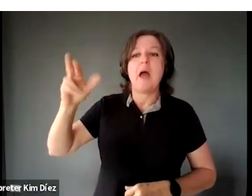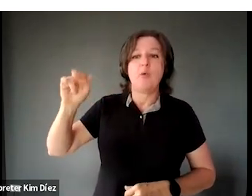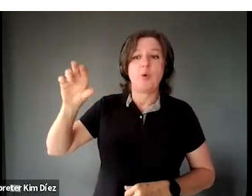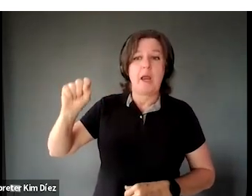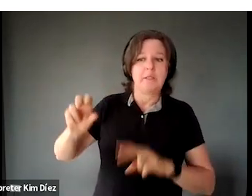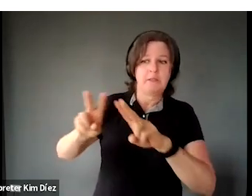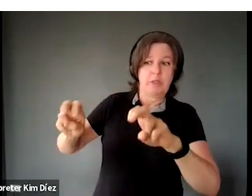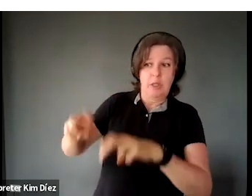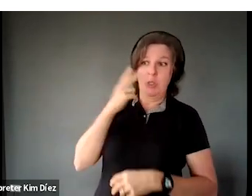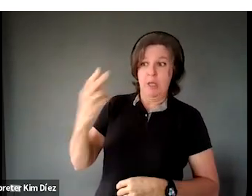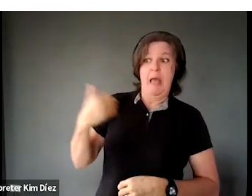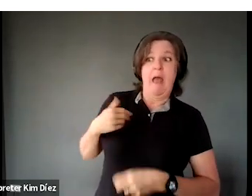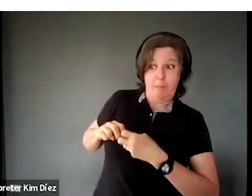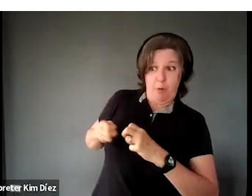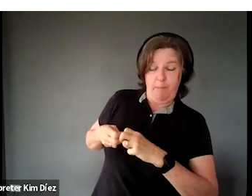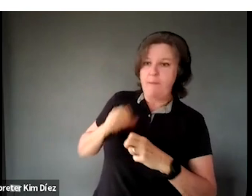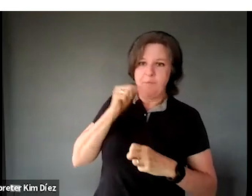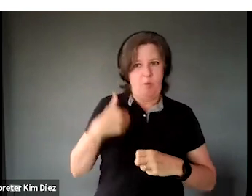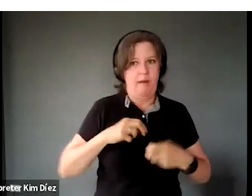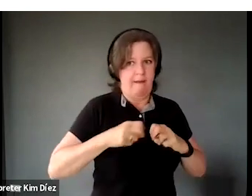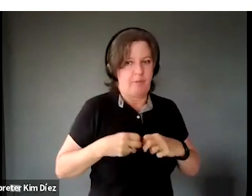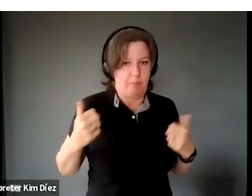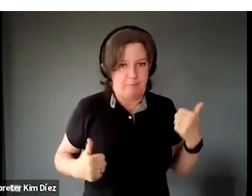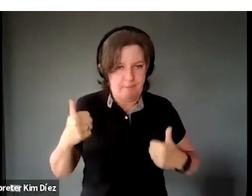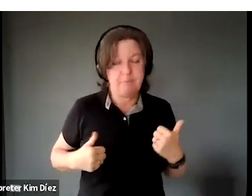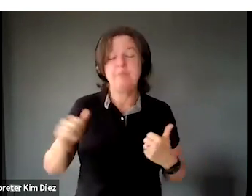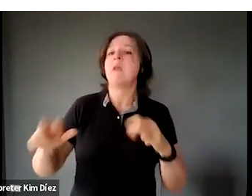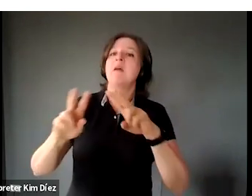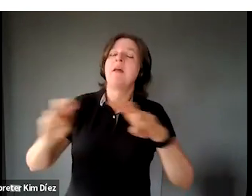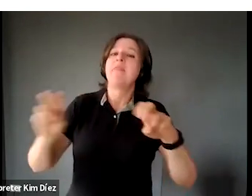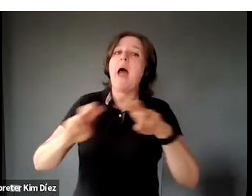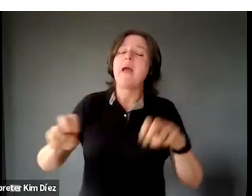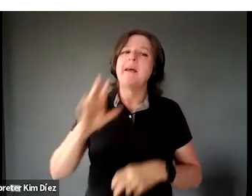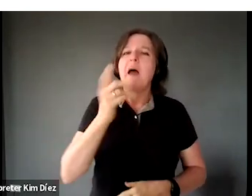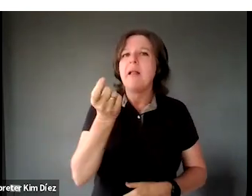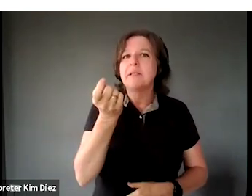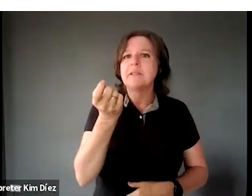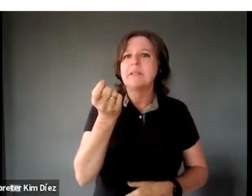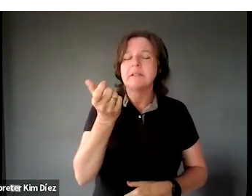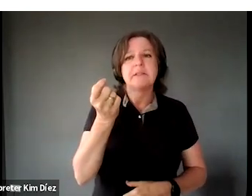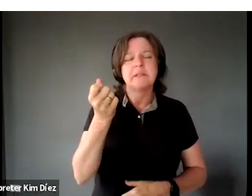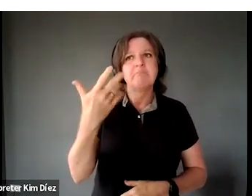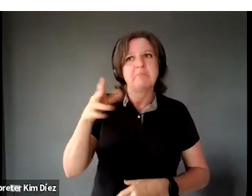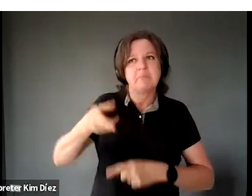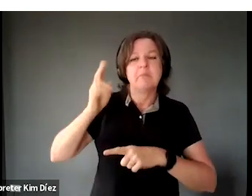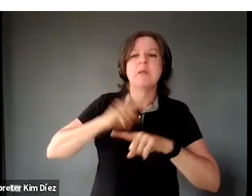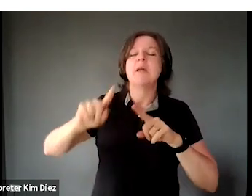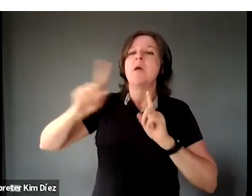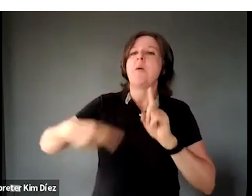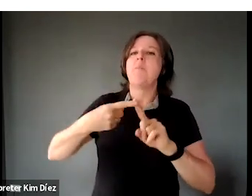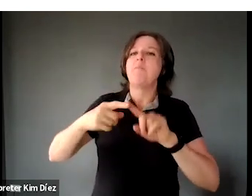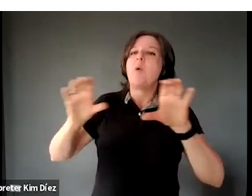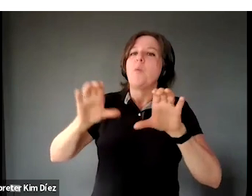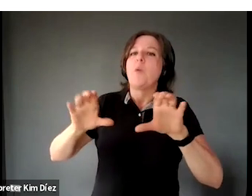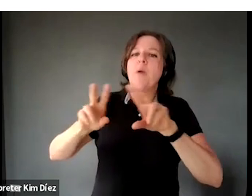effect, at the bean level, if we have that problem or not, cadmium problem. Because often when we do soil analysis, cadmium